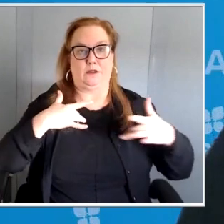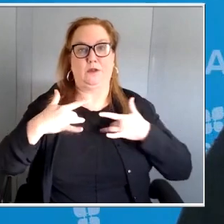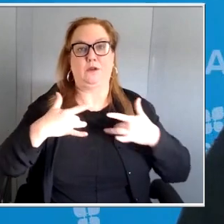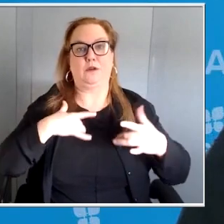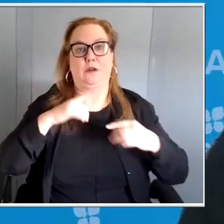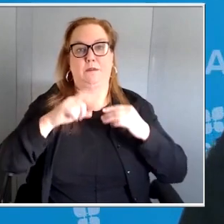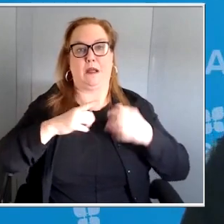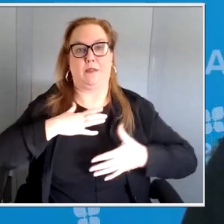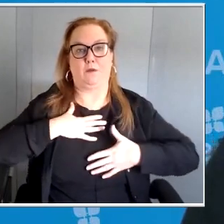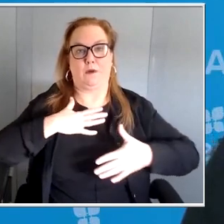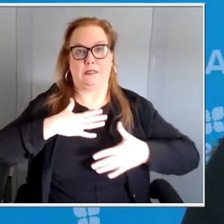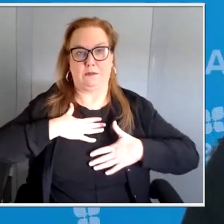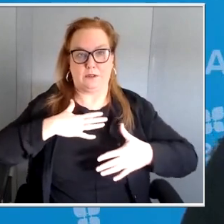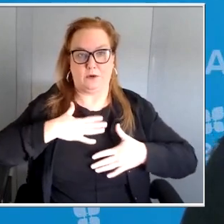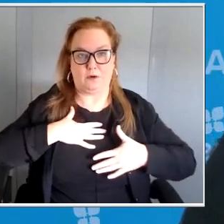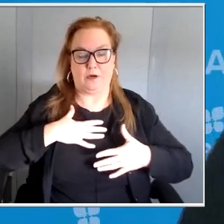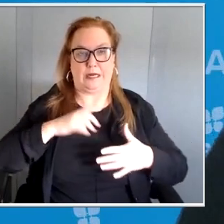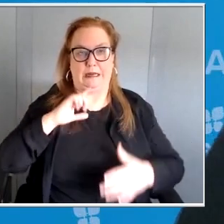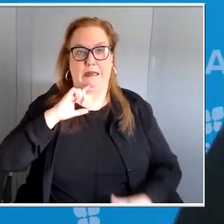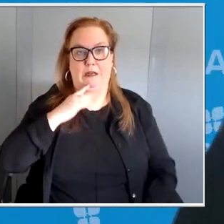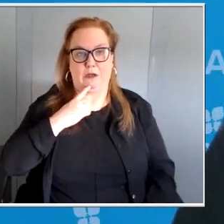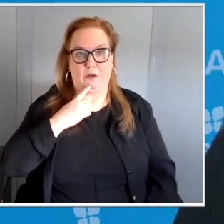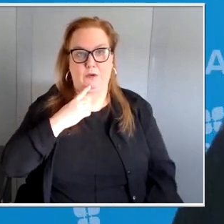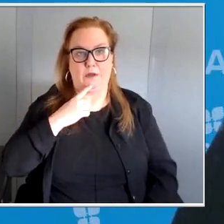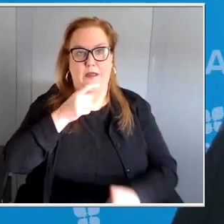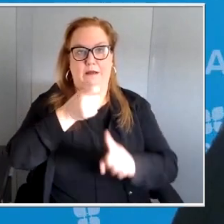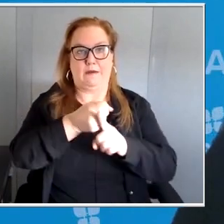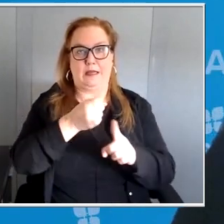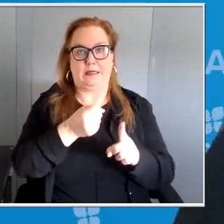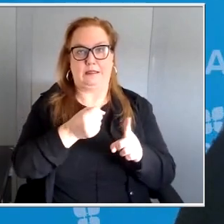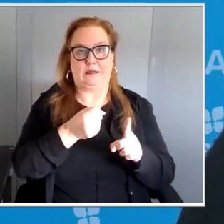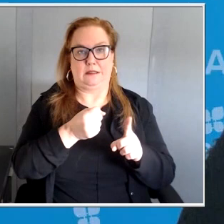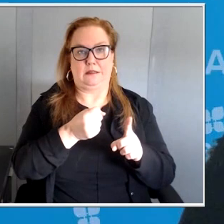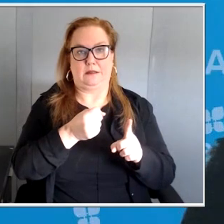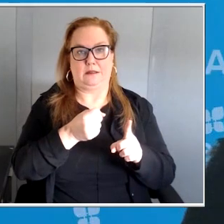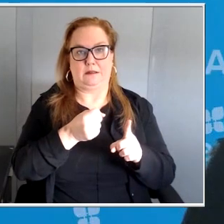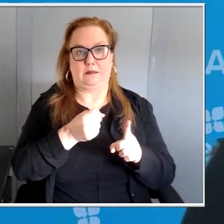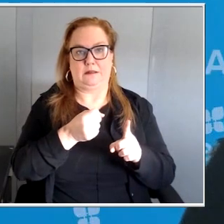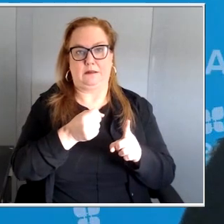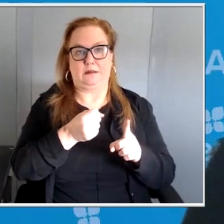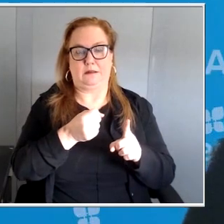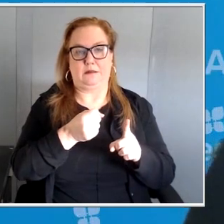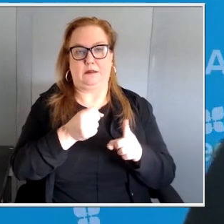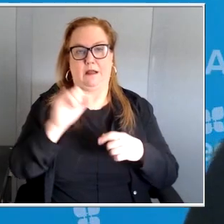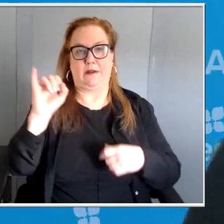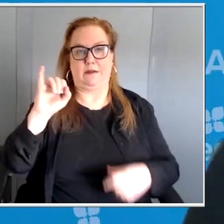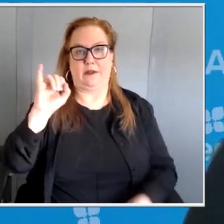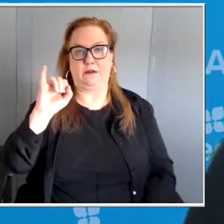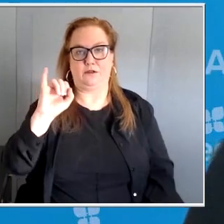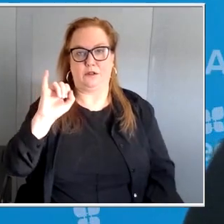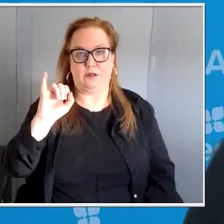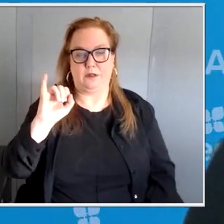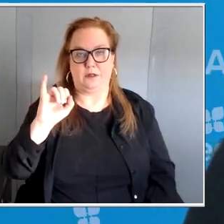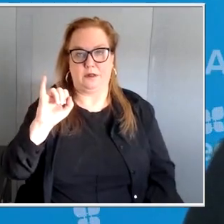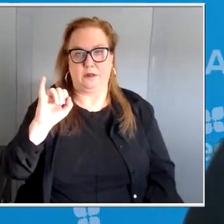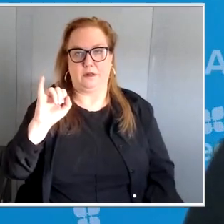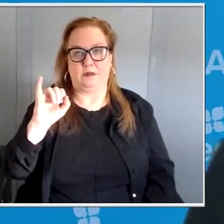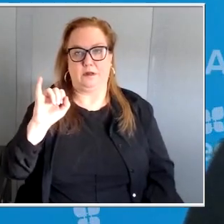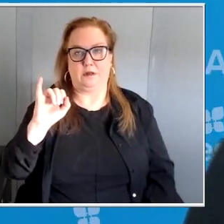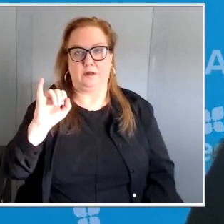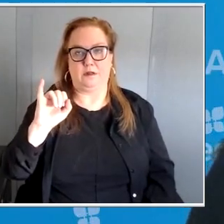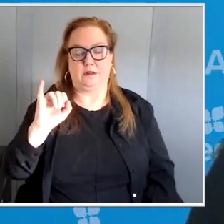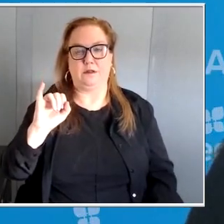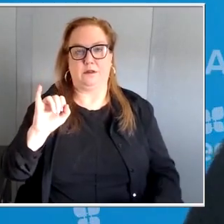the respiratory acute effects of an infection. Those are much